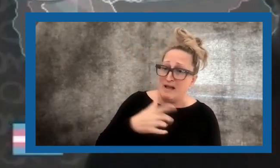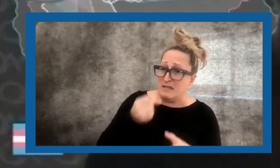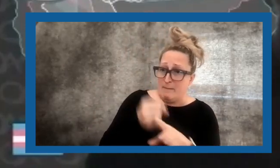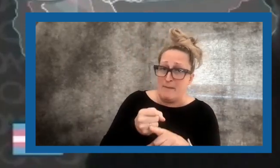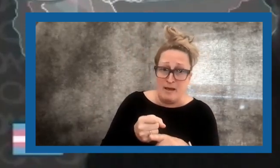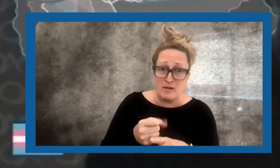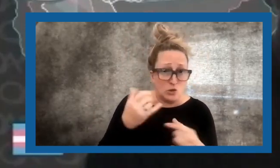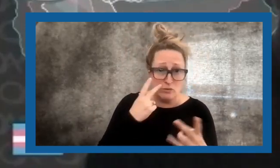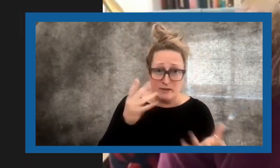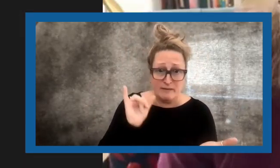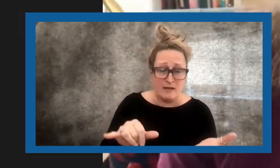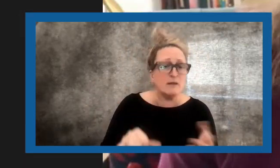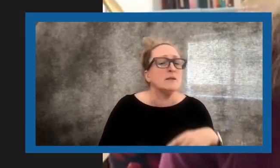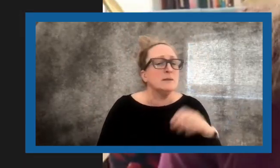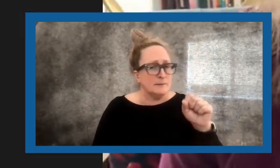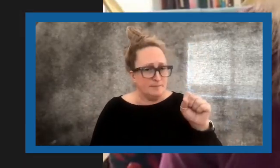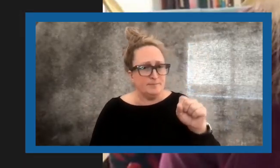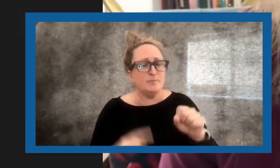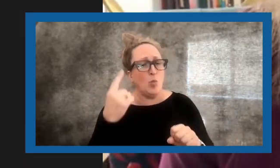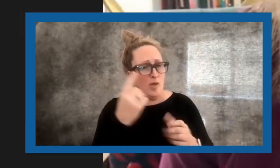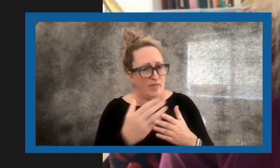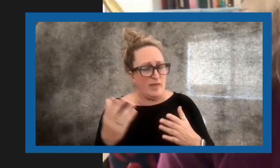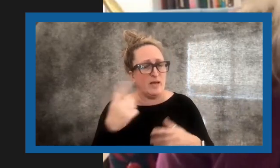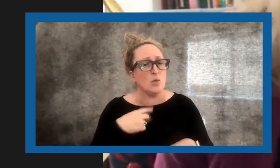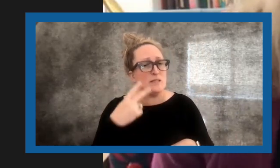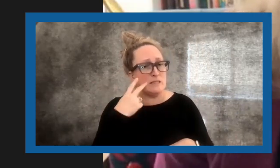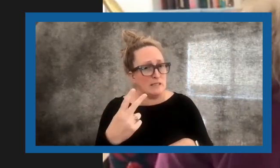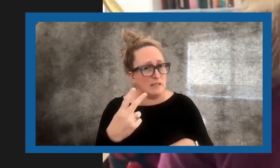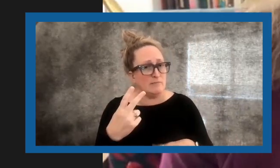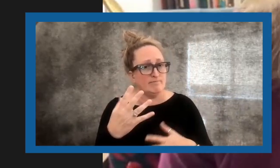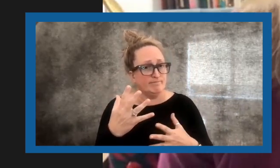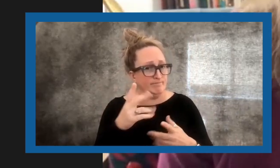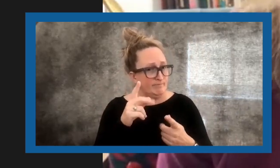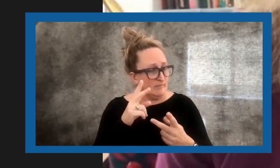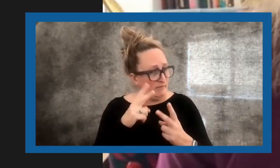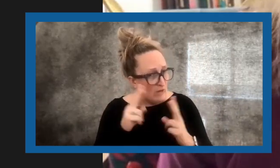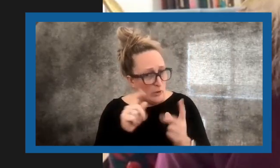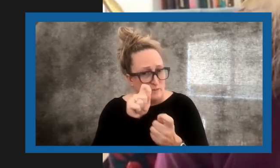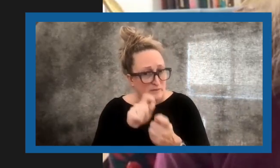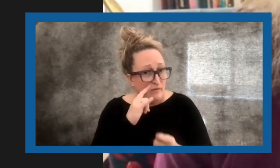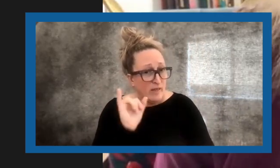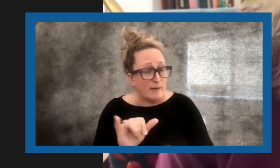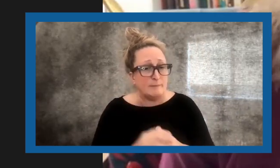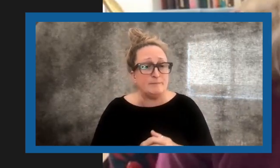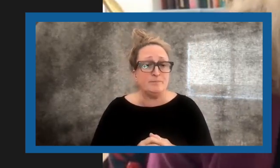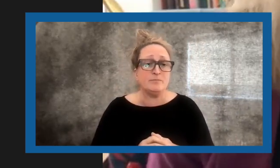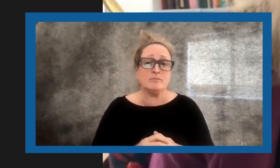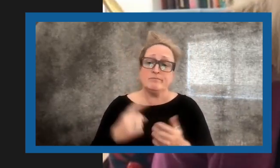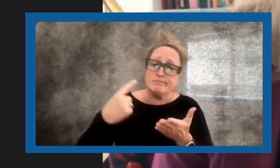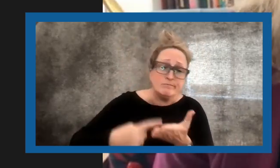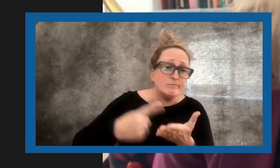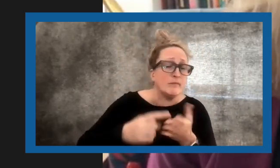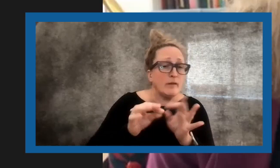that. Yeah, I mean, and it's, one of the things that you were saying there is specific to that. If we're talking about